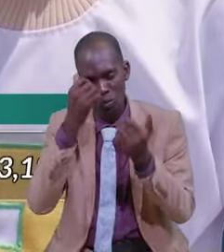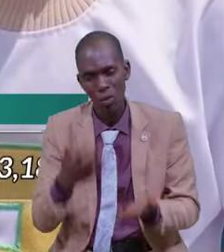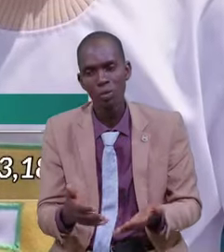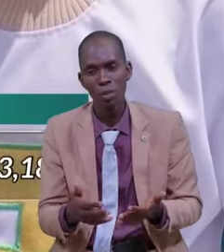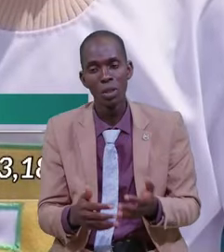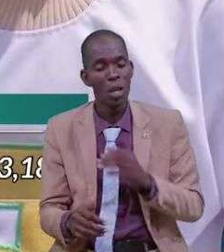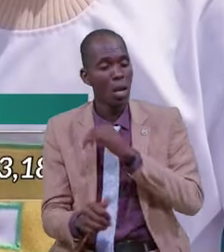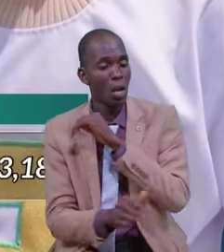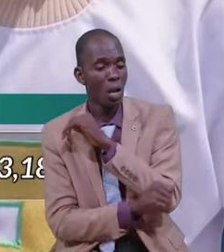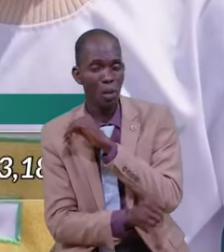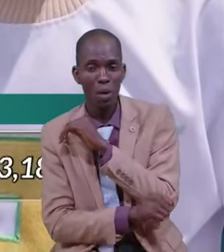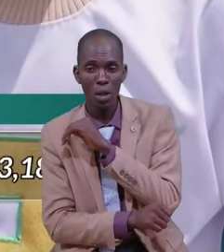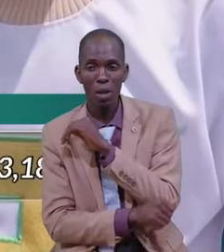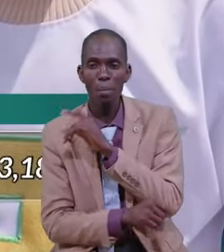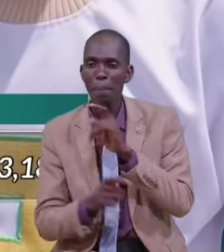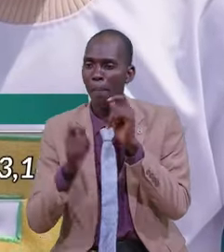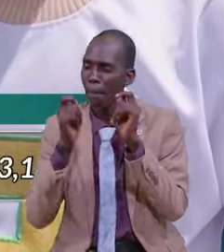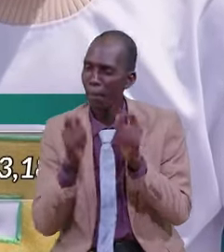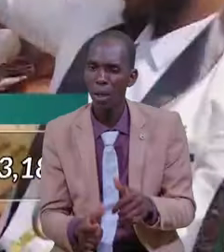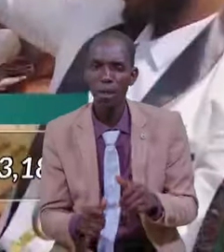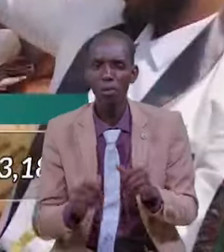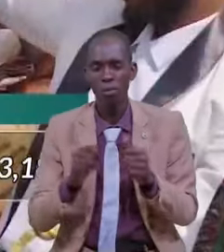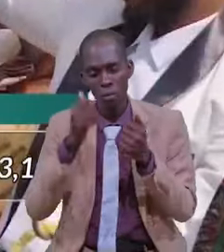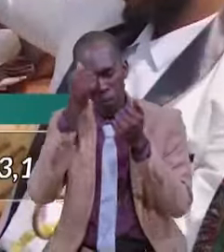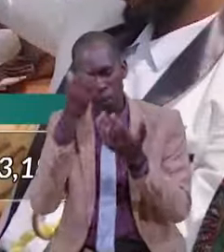Abraham's prompt commitment.